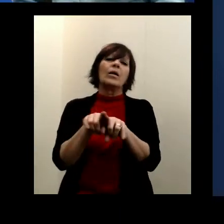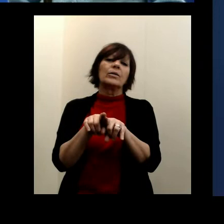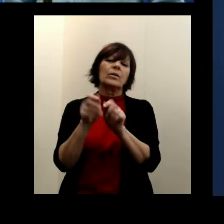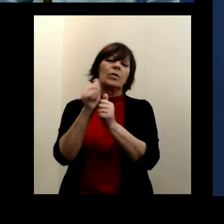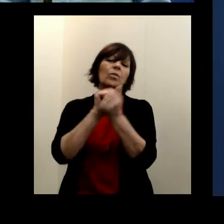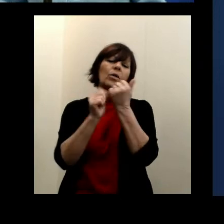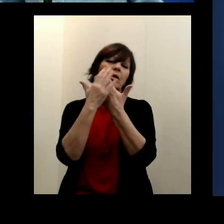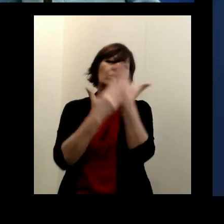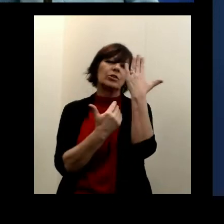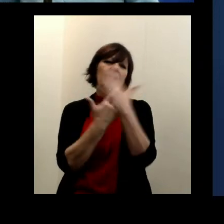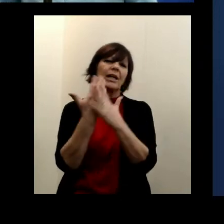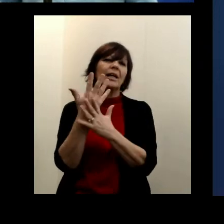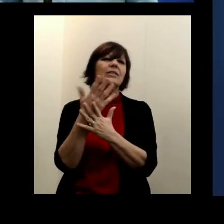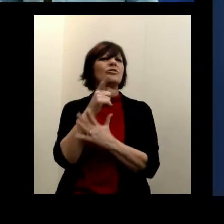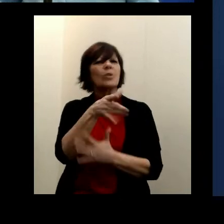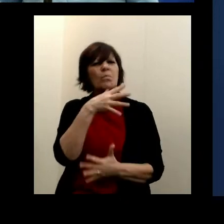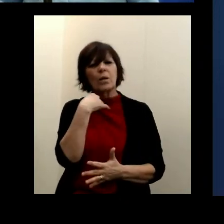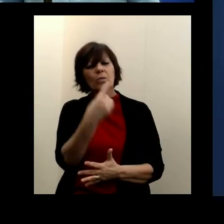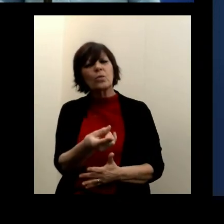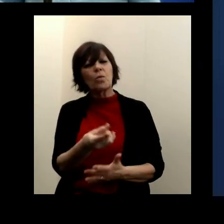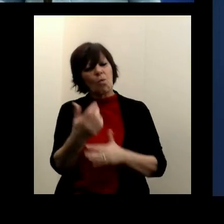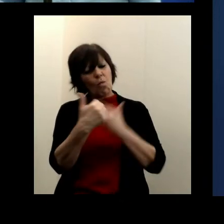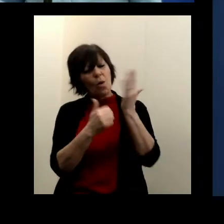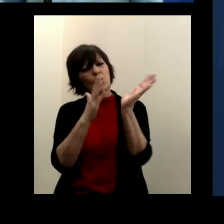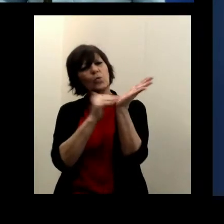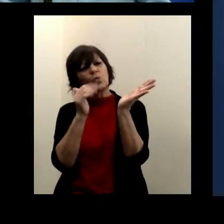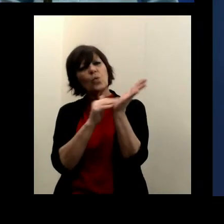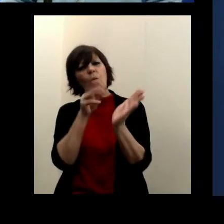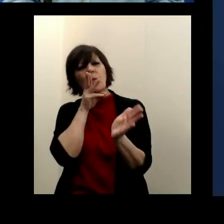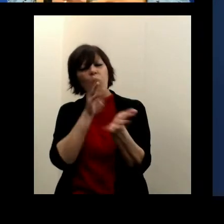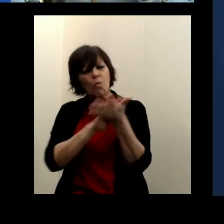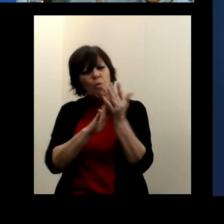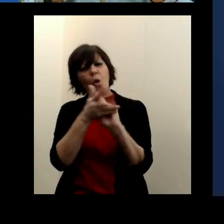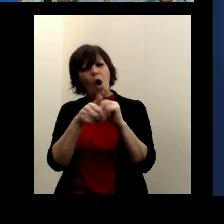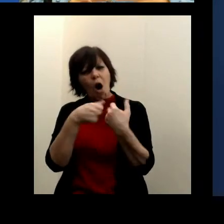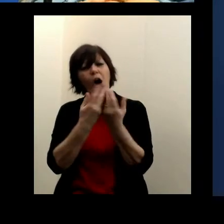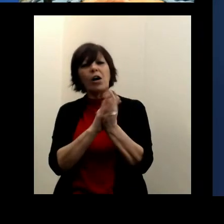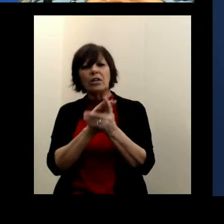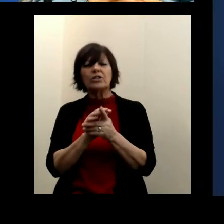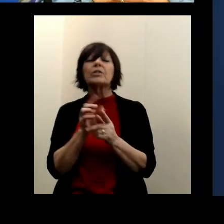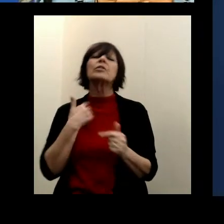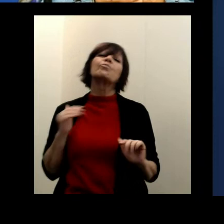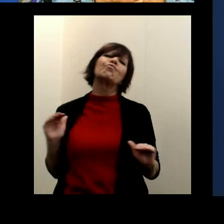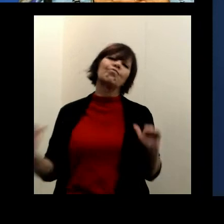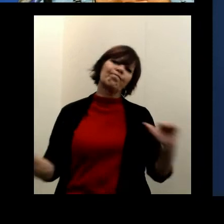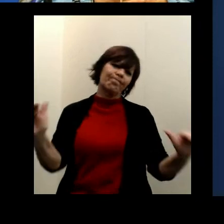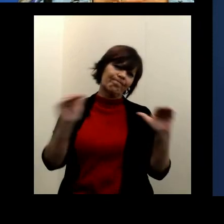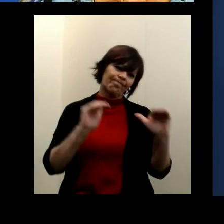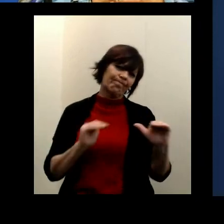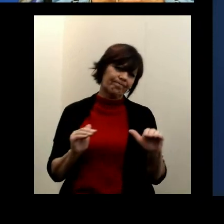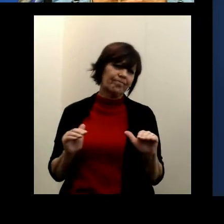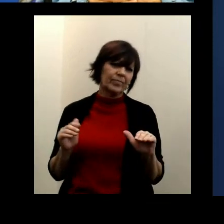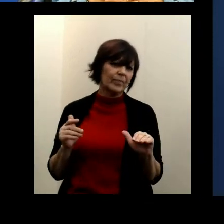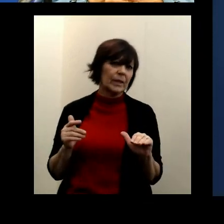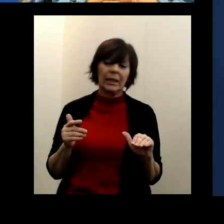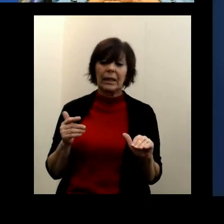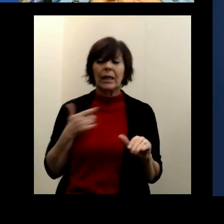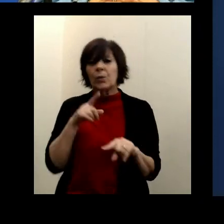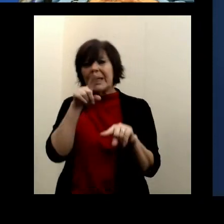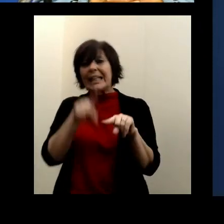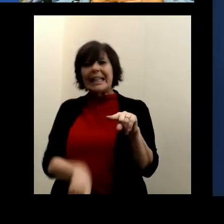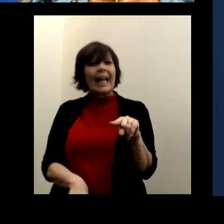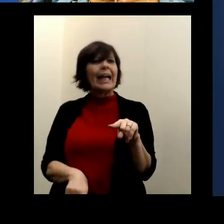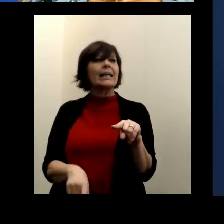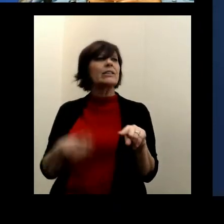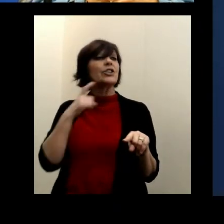your hands. Listen to your mother. Wash your hands with soap and water. So just want to remind people that we cannot test our way